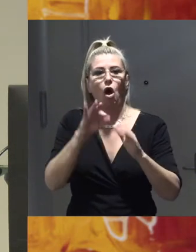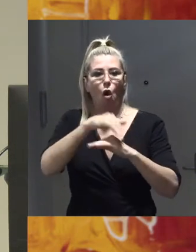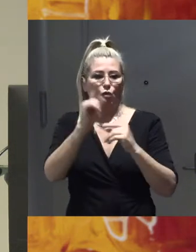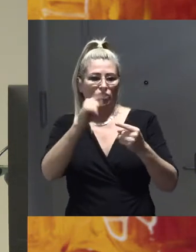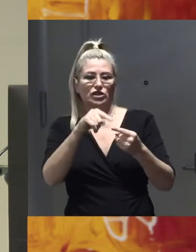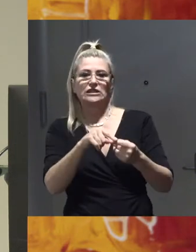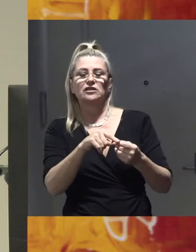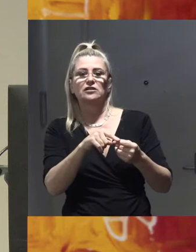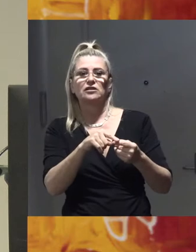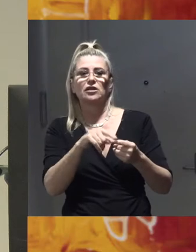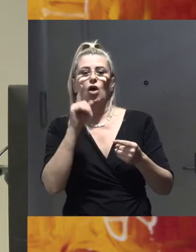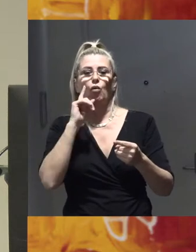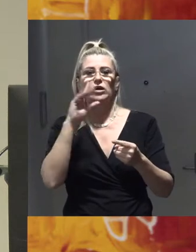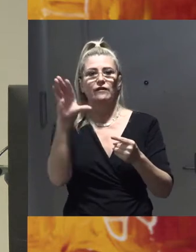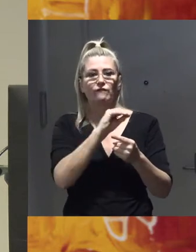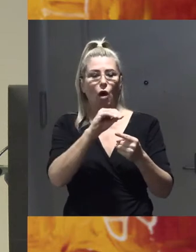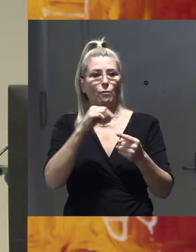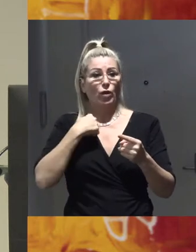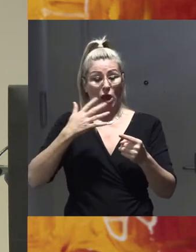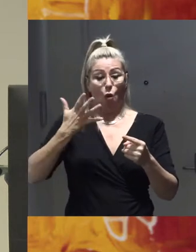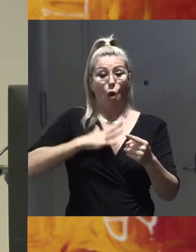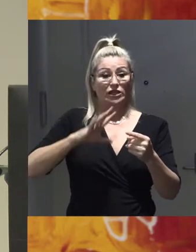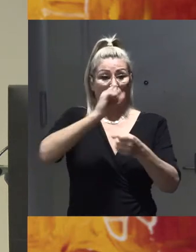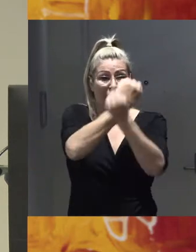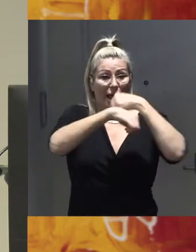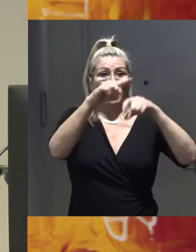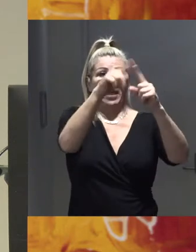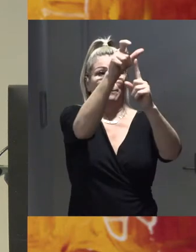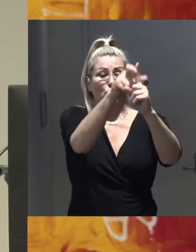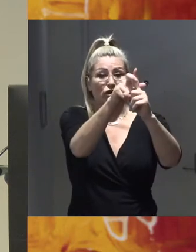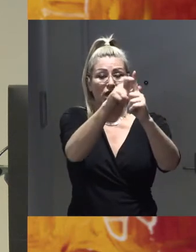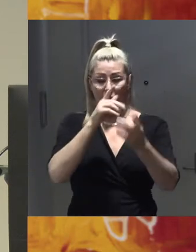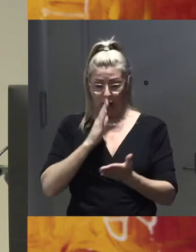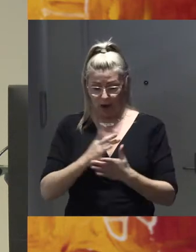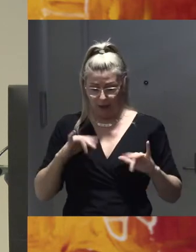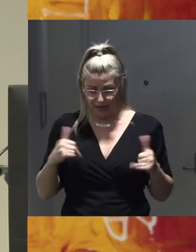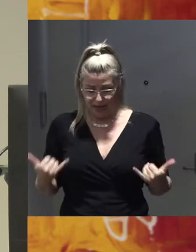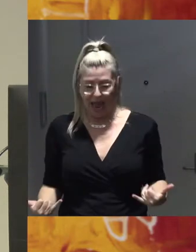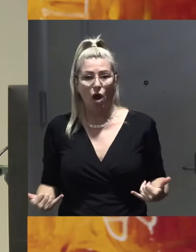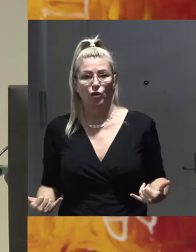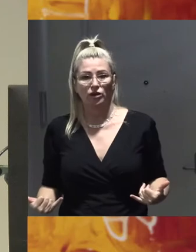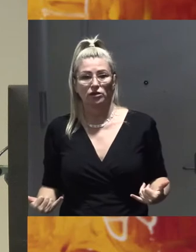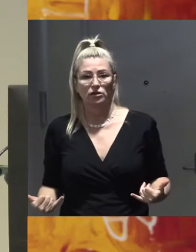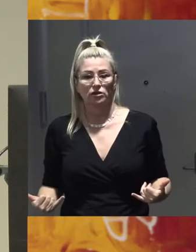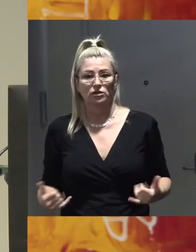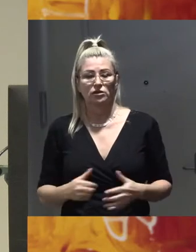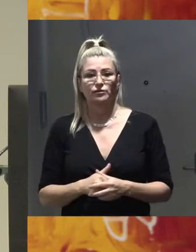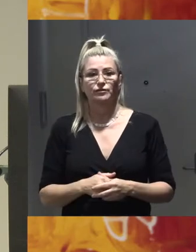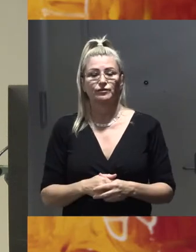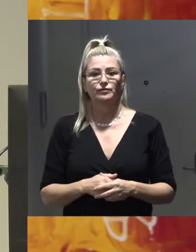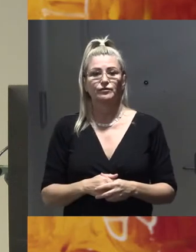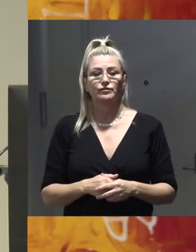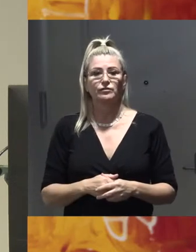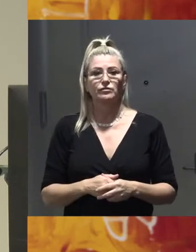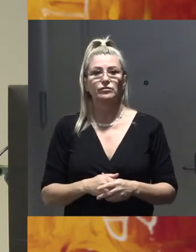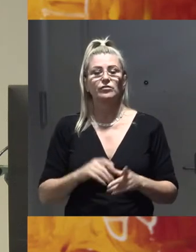we experience between the desired self, who I want to be, and the actual self, who I actually am. In the case